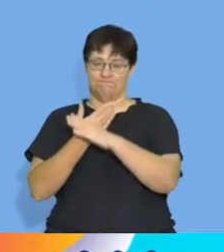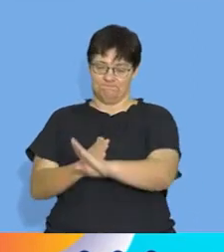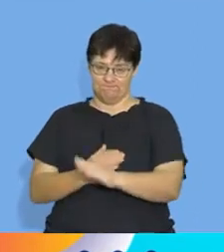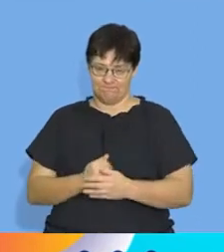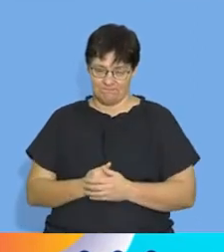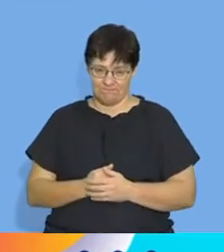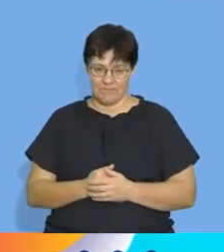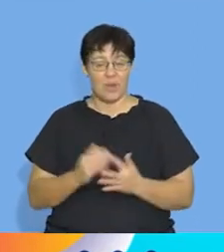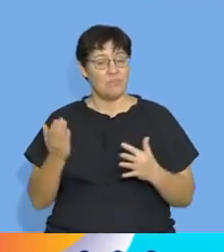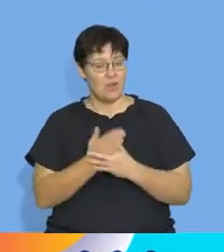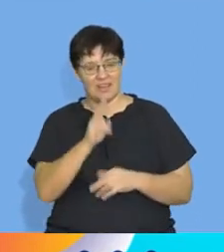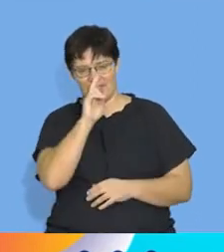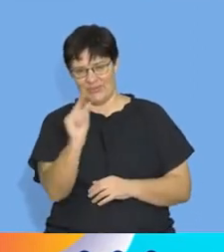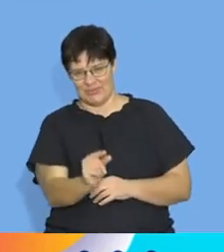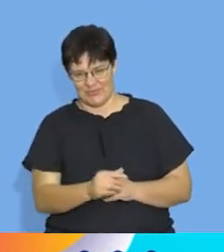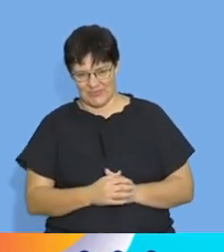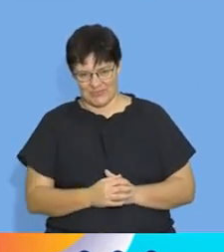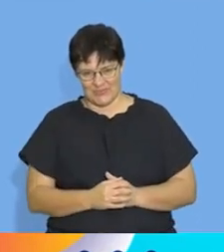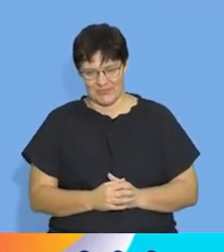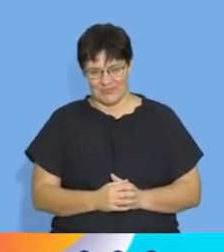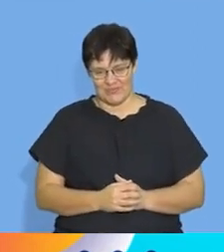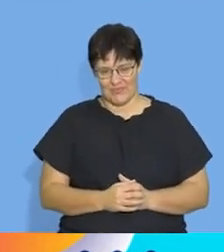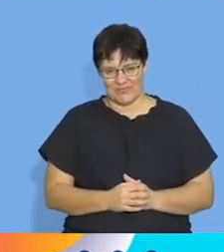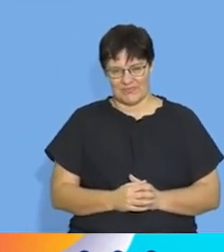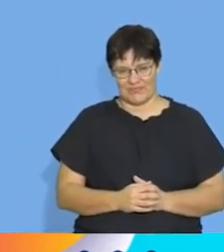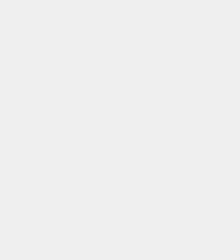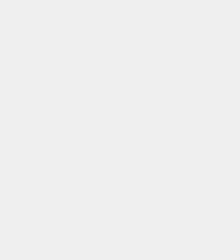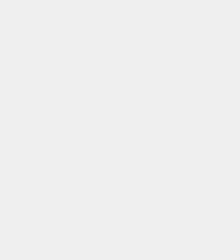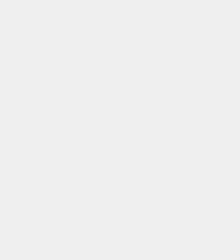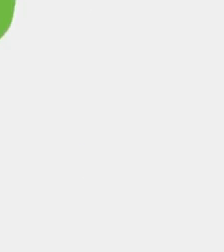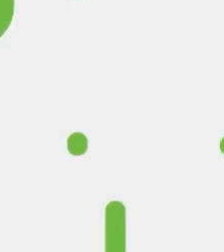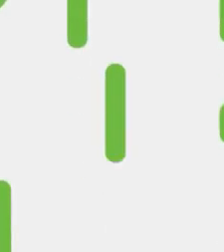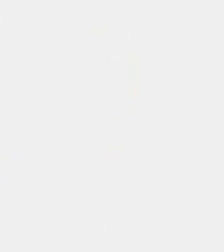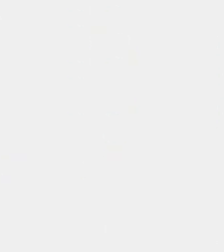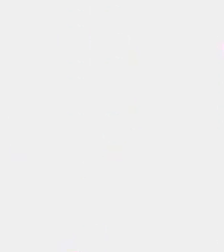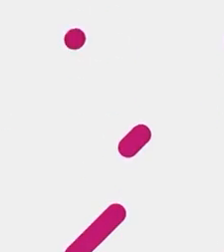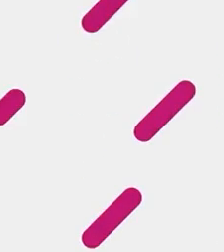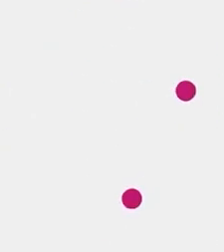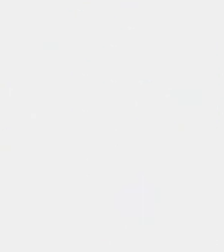contraception. Short break, and I'll see you at the end of that.